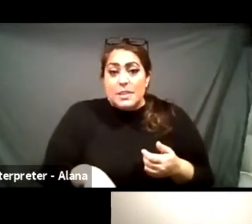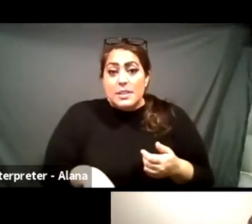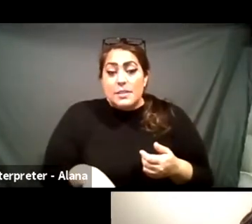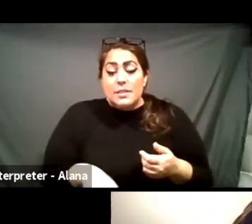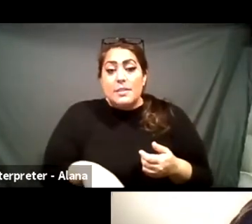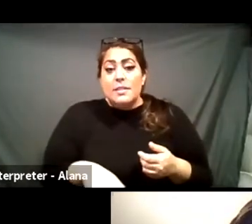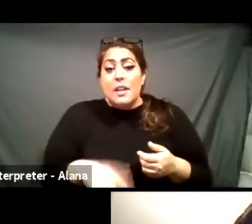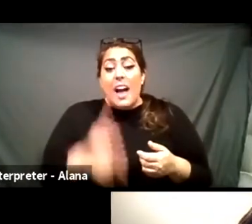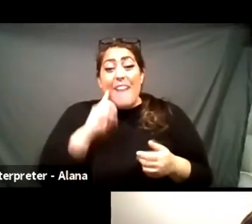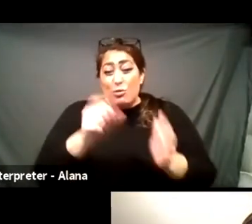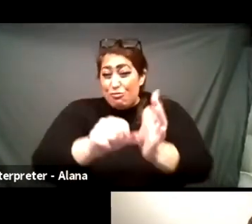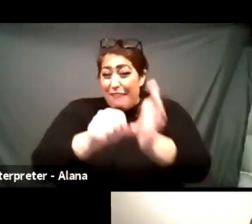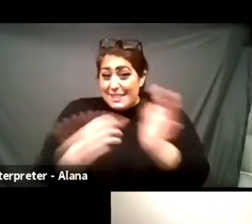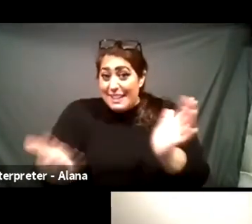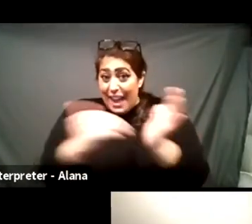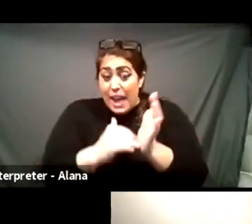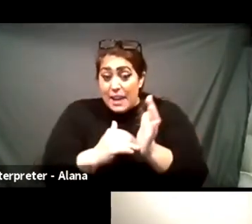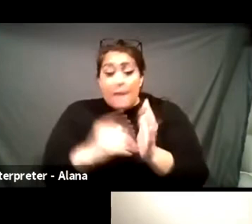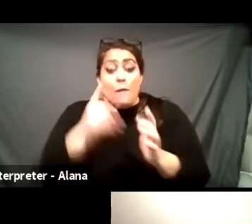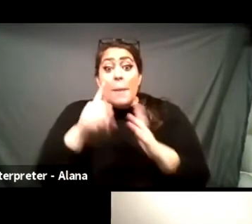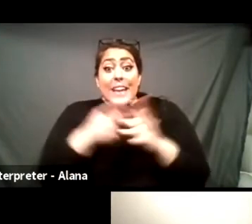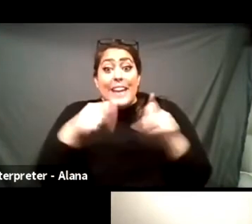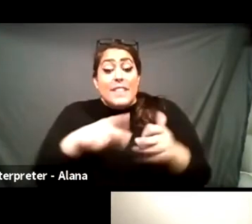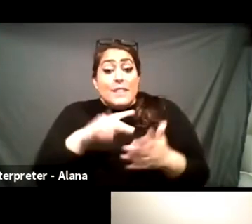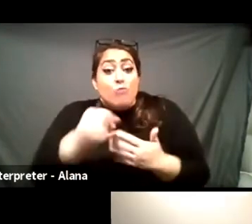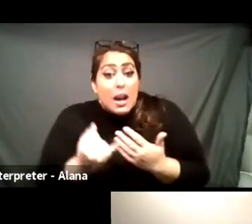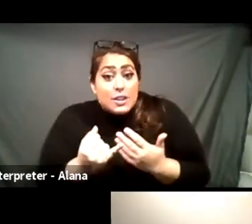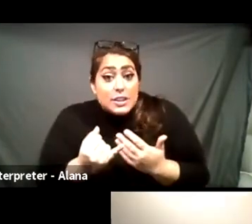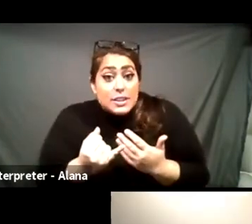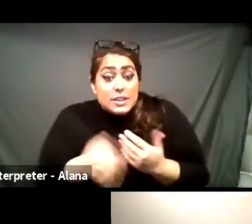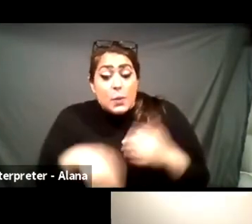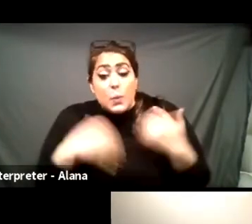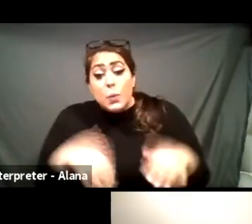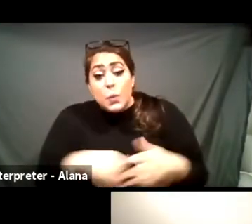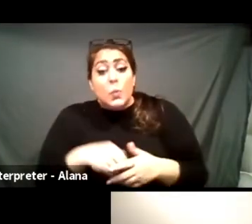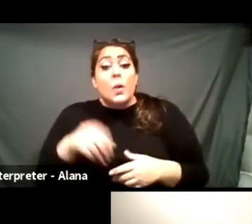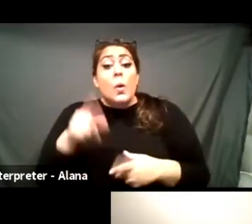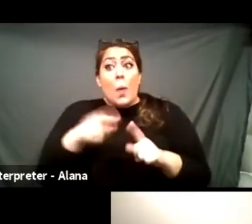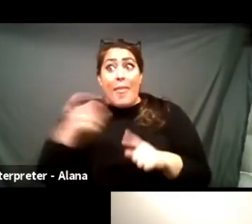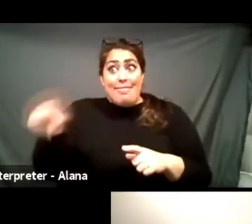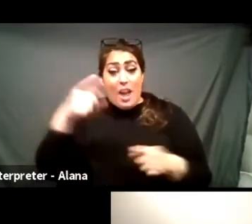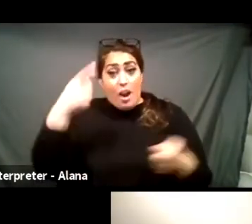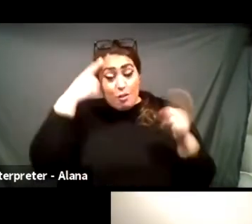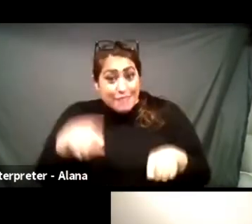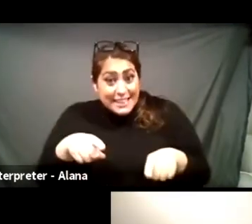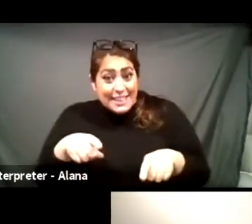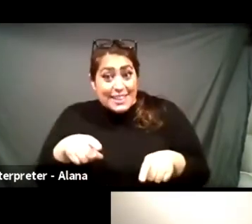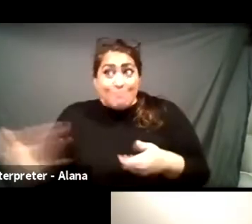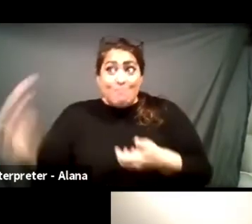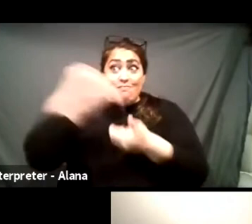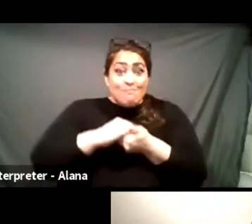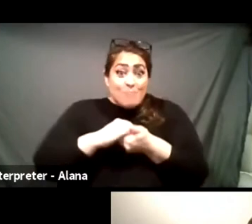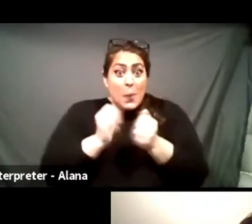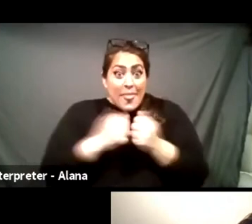stress that again, but it's really the beginning of a project. And when the APFL agreed to collaborate with us, they asked me,